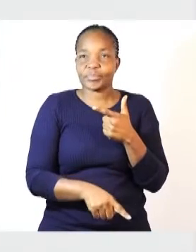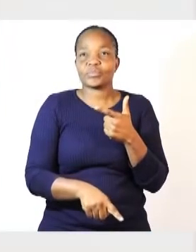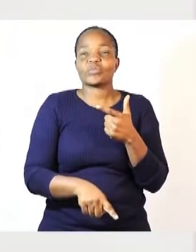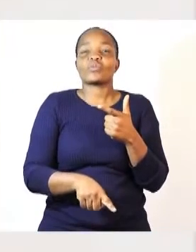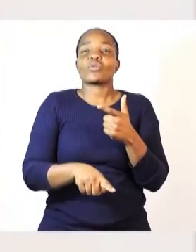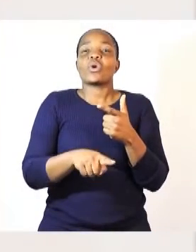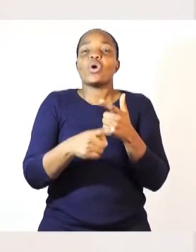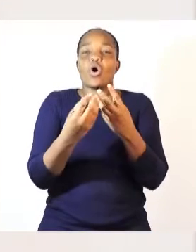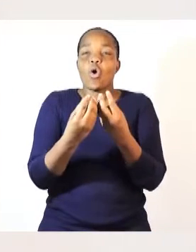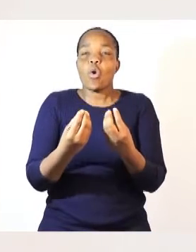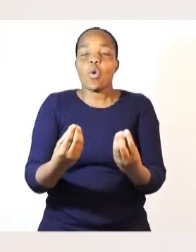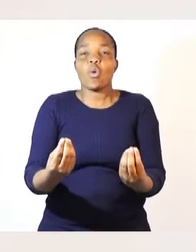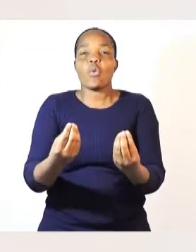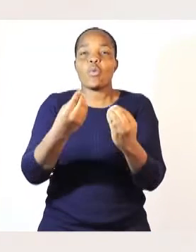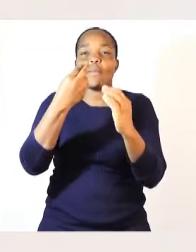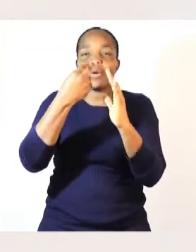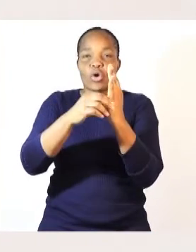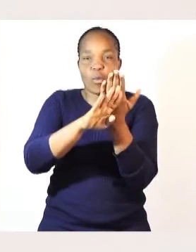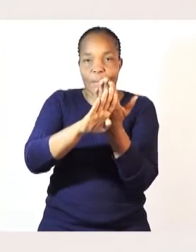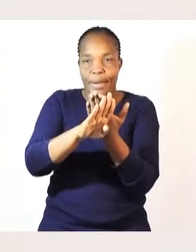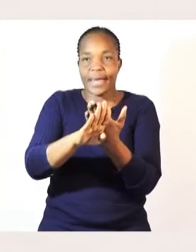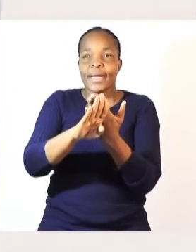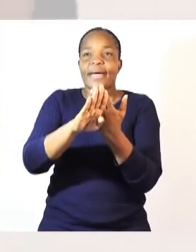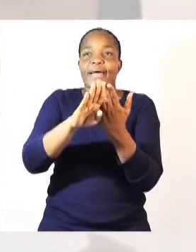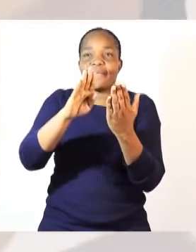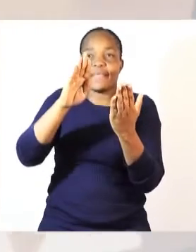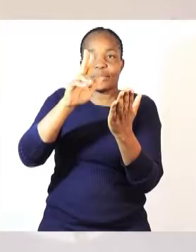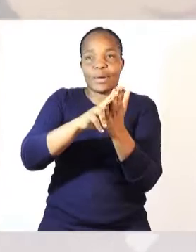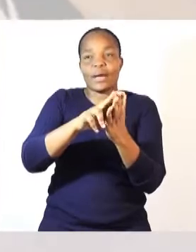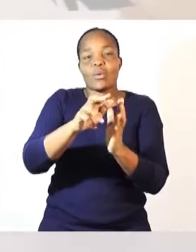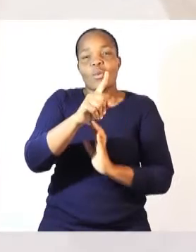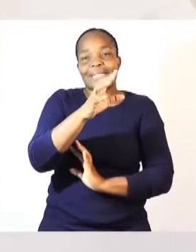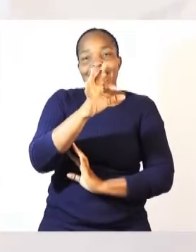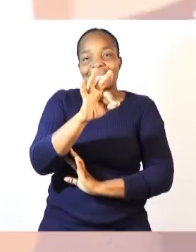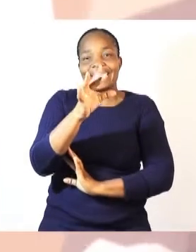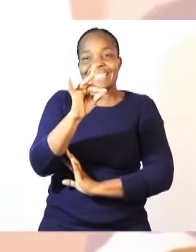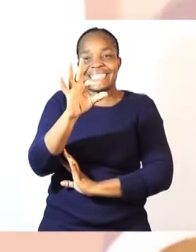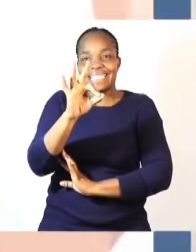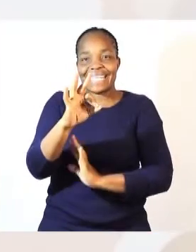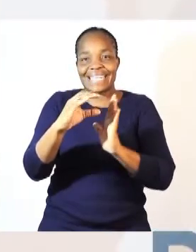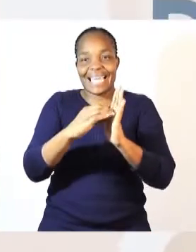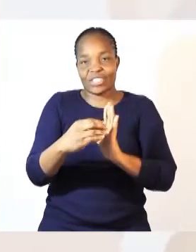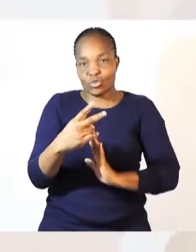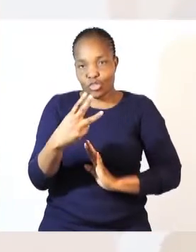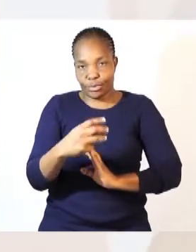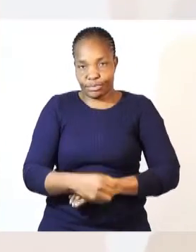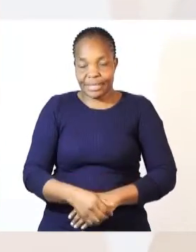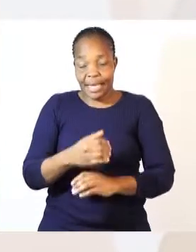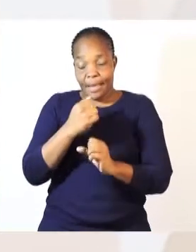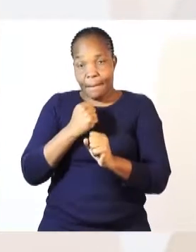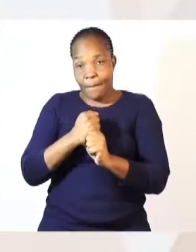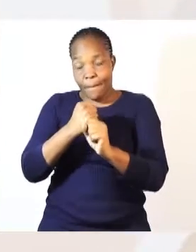Convention of the Rights of the Child 1989, Art 23, Sustainable Development